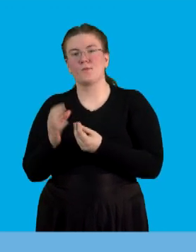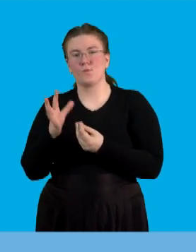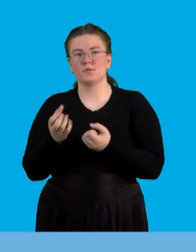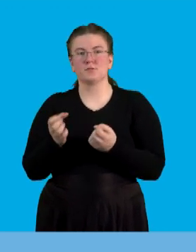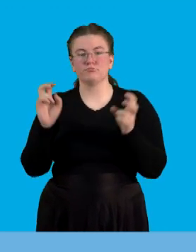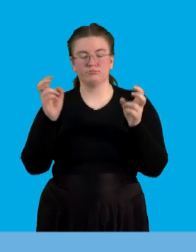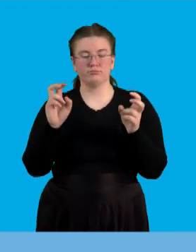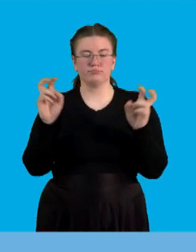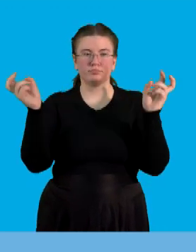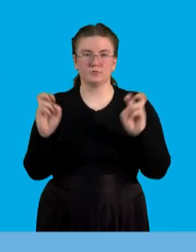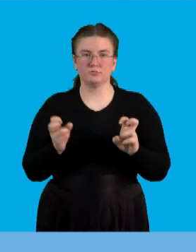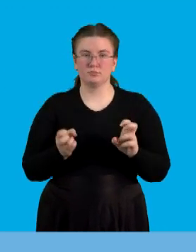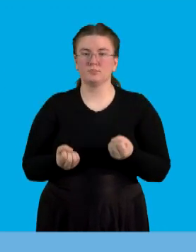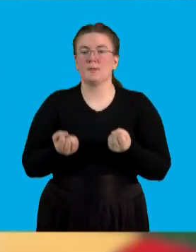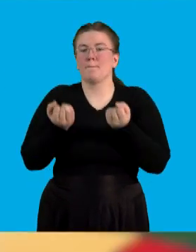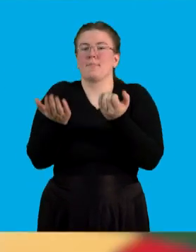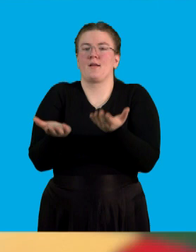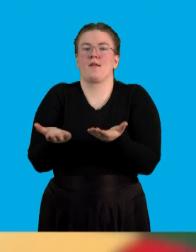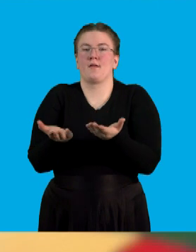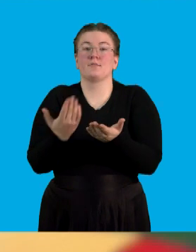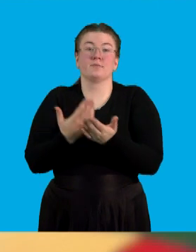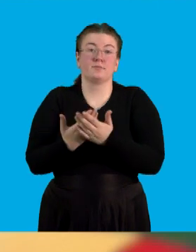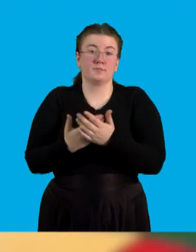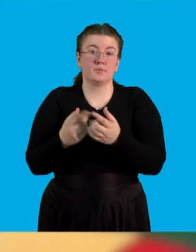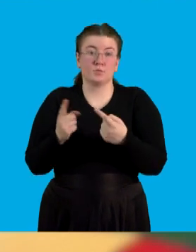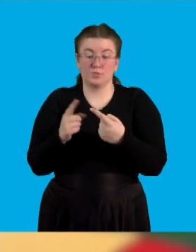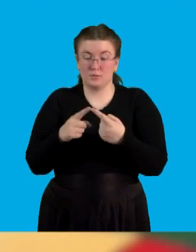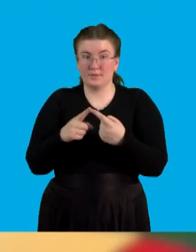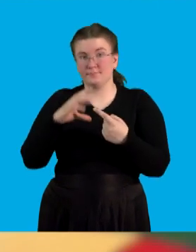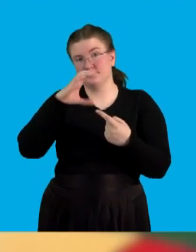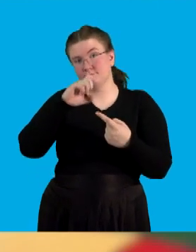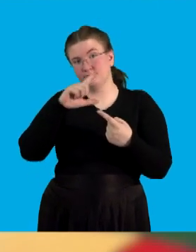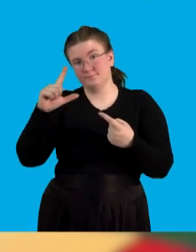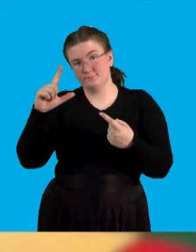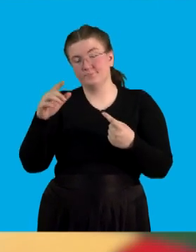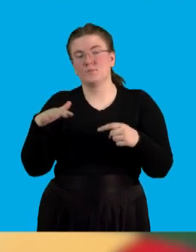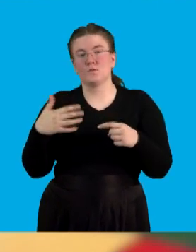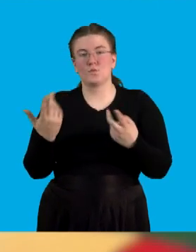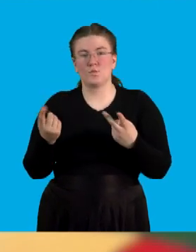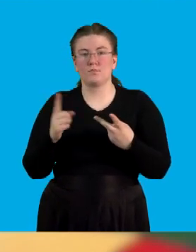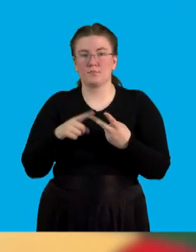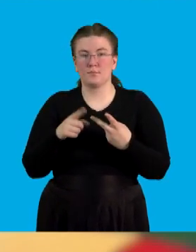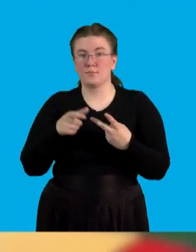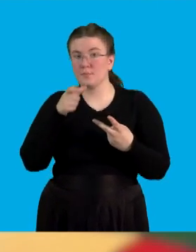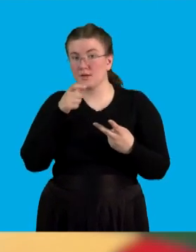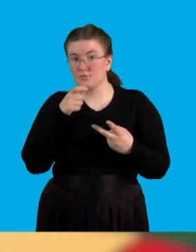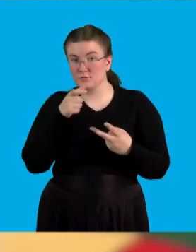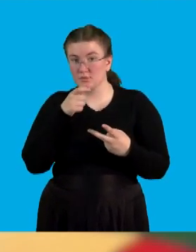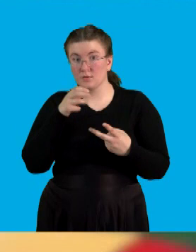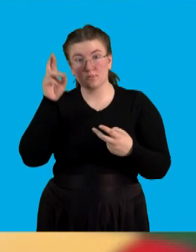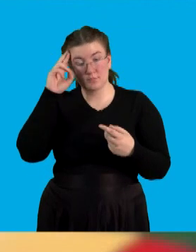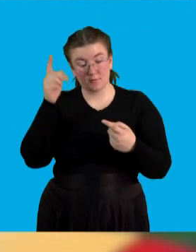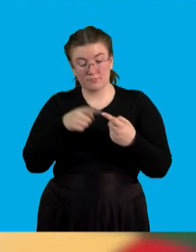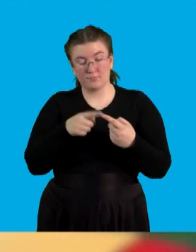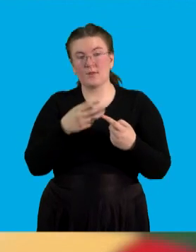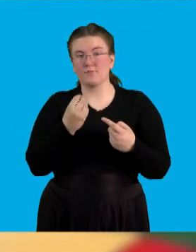the whole entire electric circuit. That can either be a cell or a battery. Remember, if it's a cell, it's just one